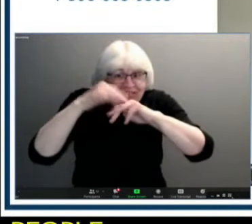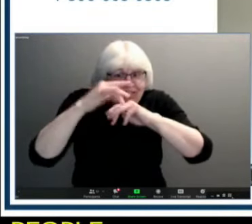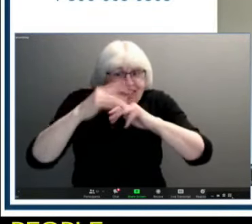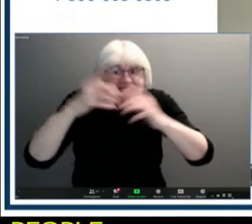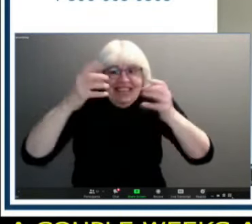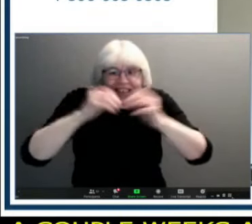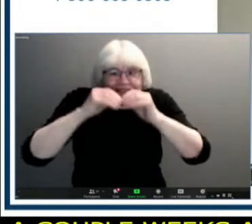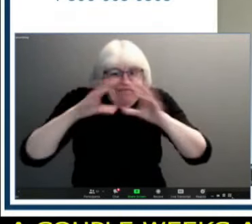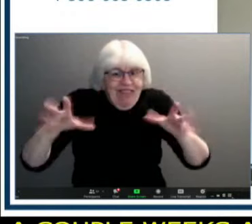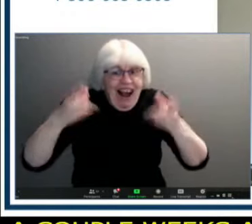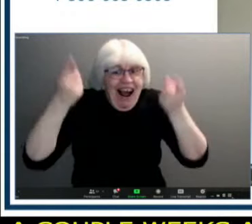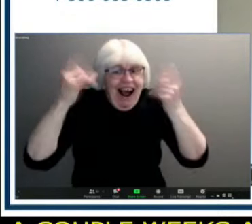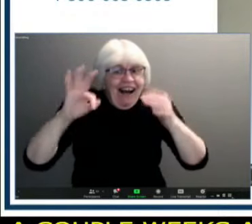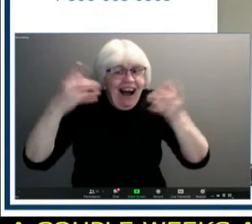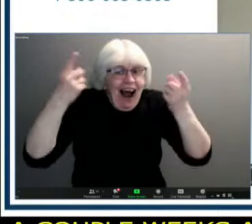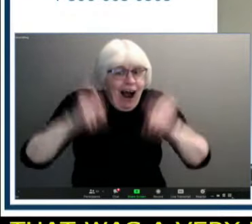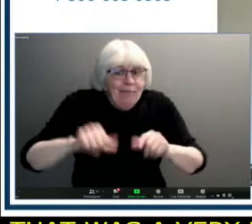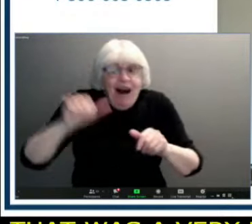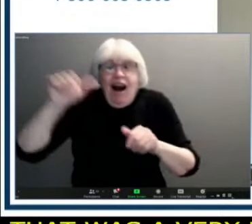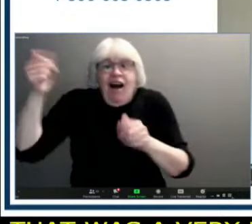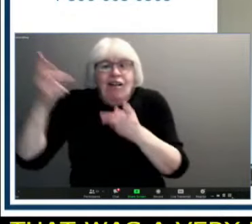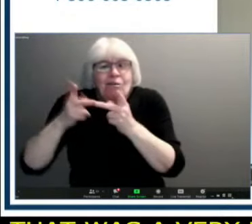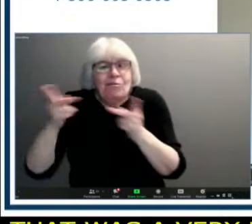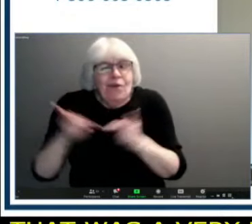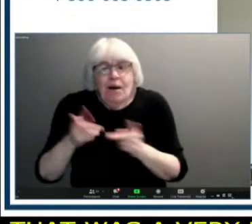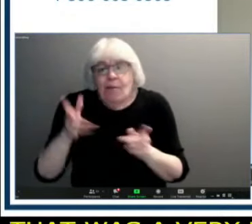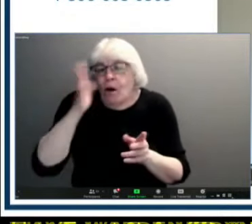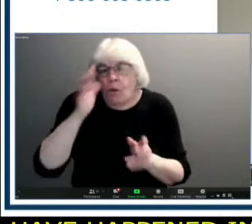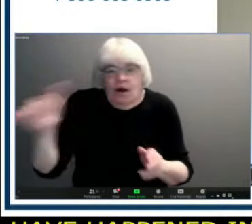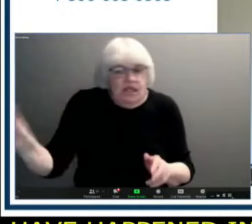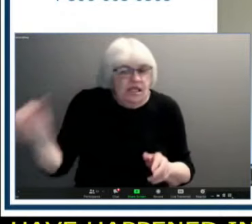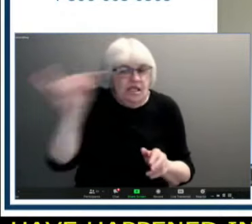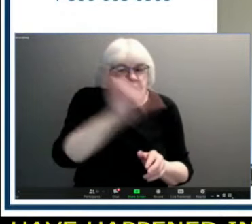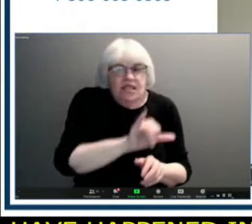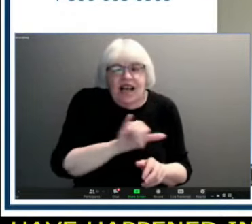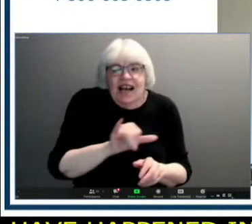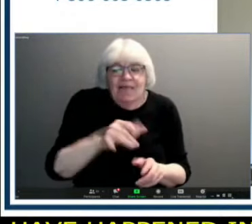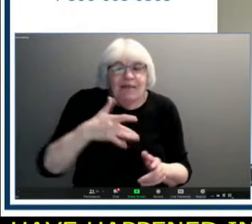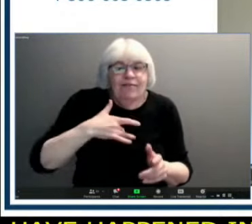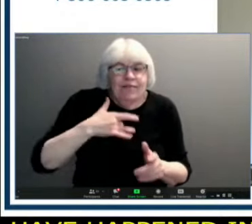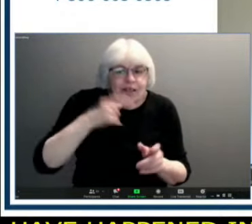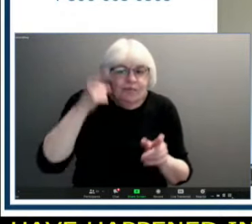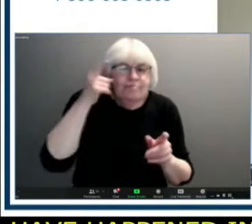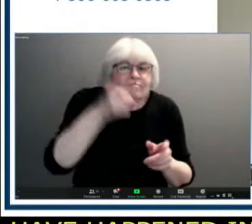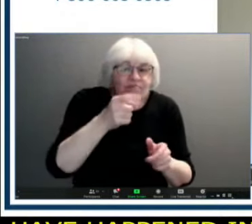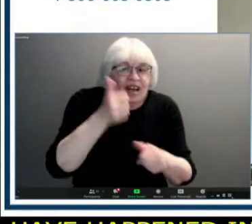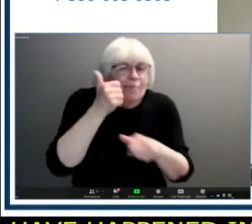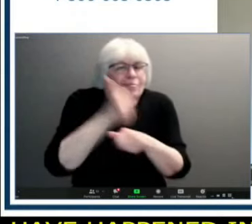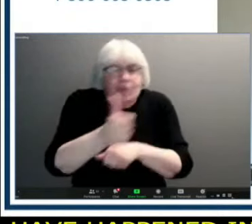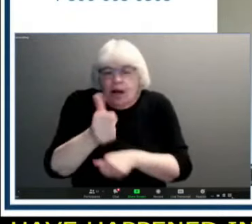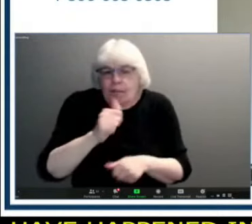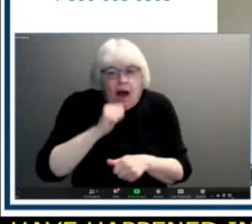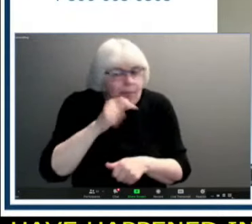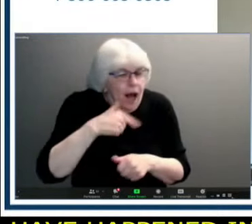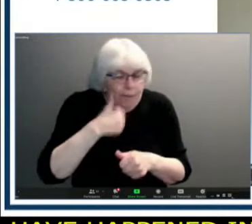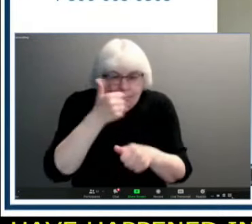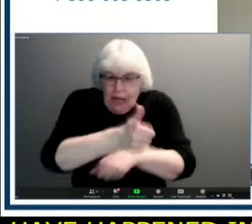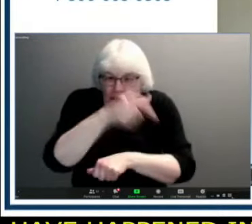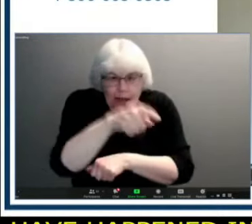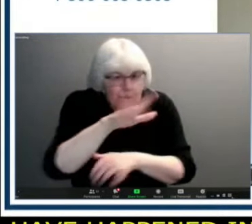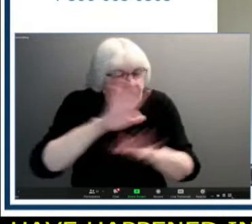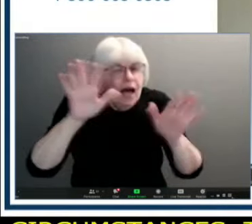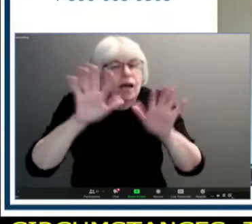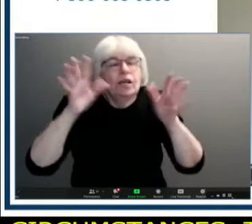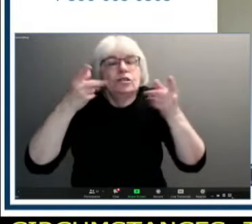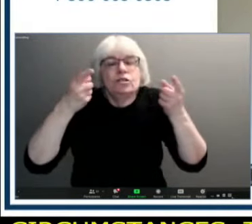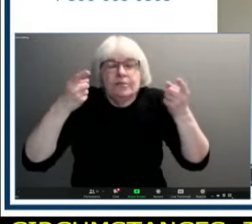circumstances, the same outcome. So it's not about blaming Saint of X or anybody. It's just the coinciding of that large number